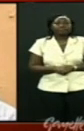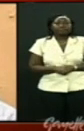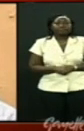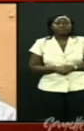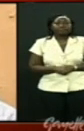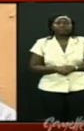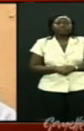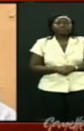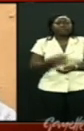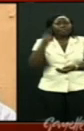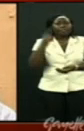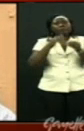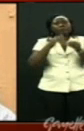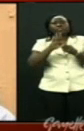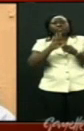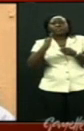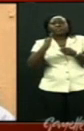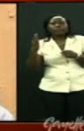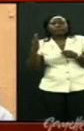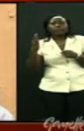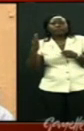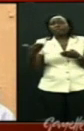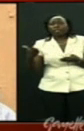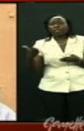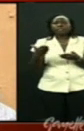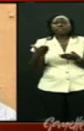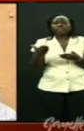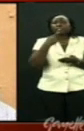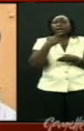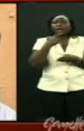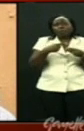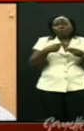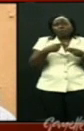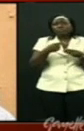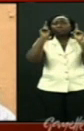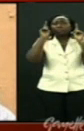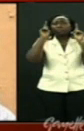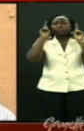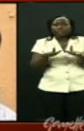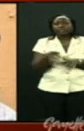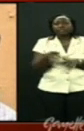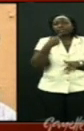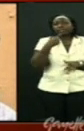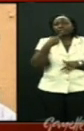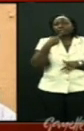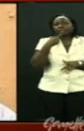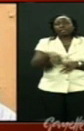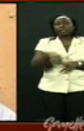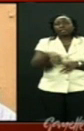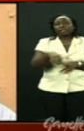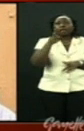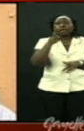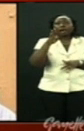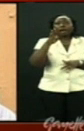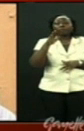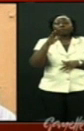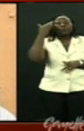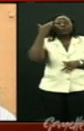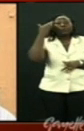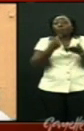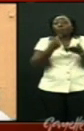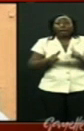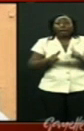concerned of, particularly cold weather, because biofuel tends to glue up, and We didn't know whether it was going to glue up. It's